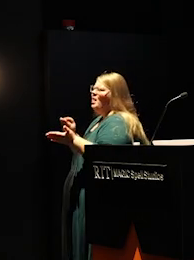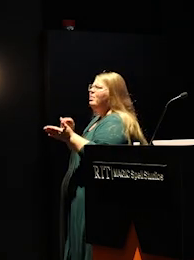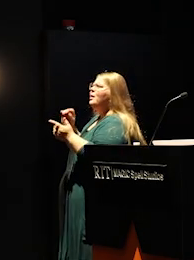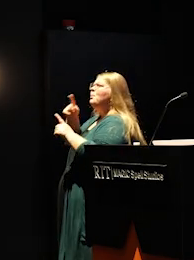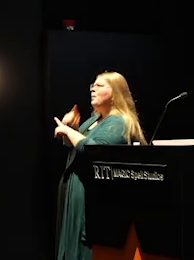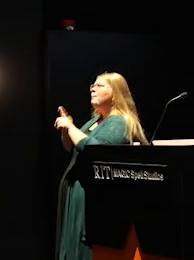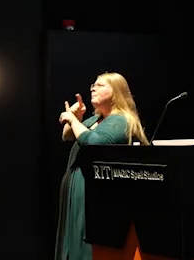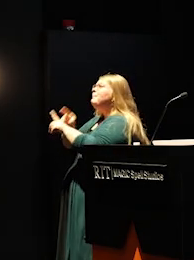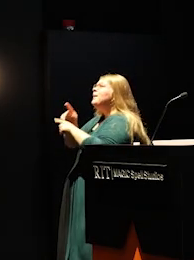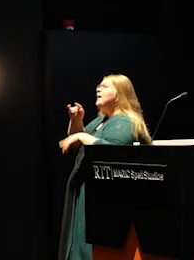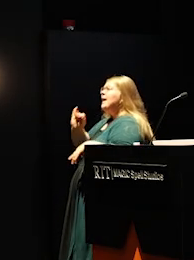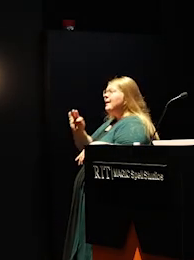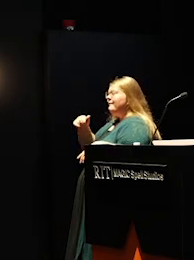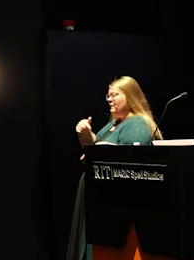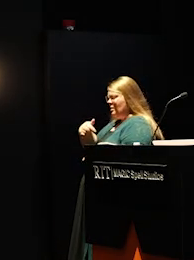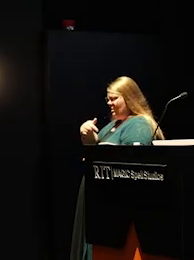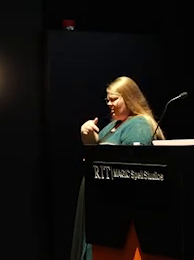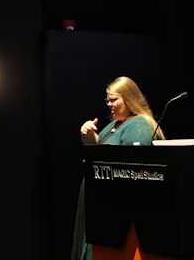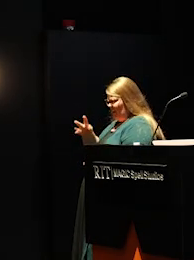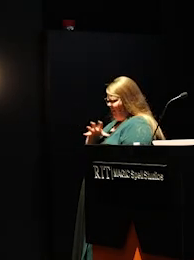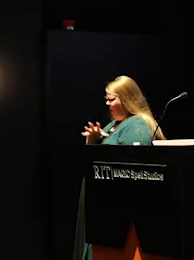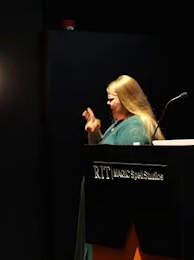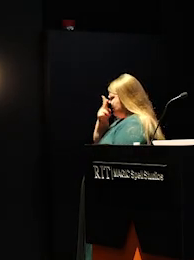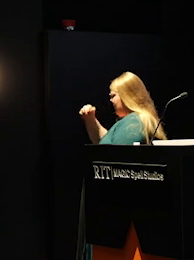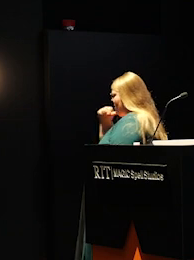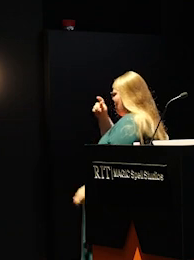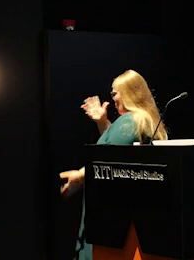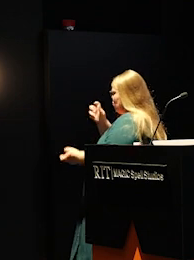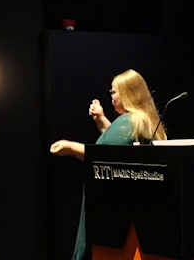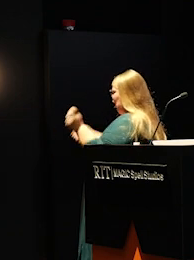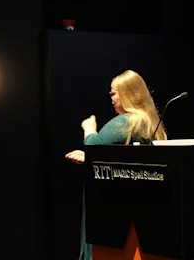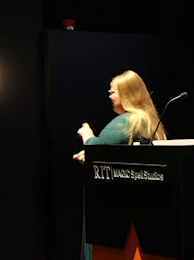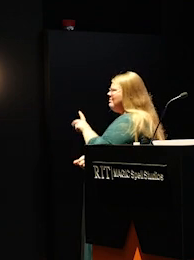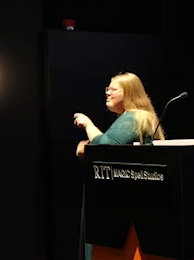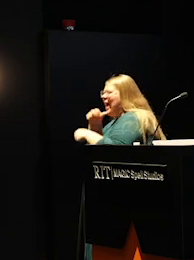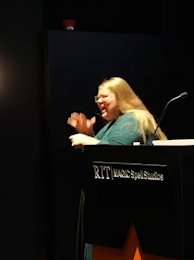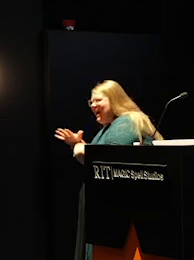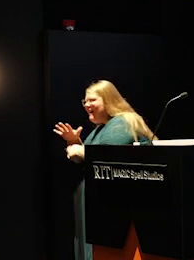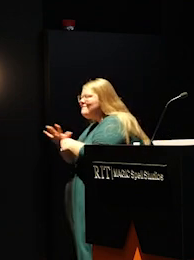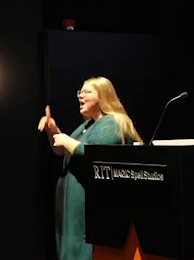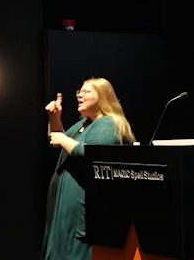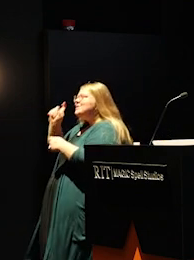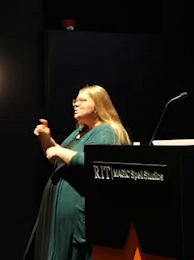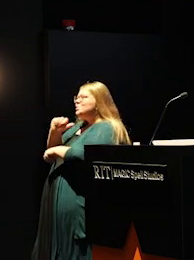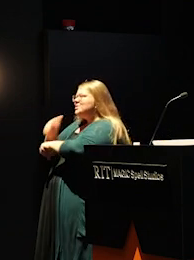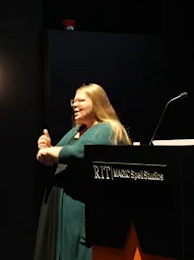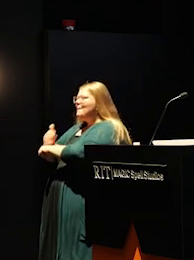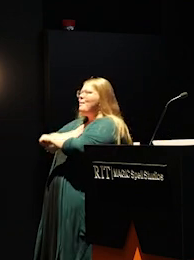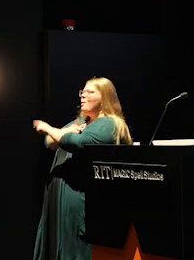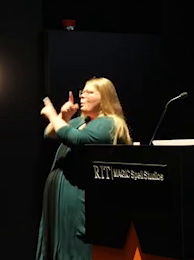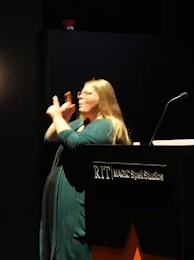a designer, to me, I don't know how to just make a bar into another bar. Like there's got to be something. There's got to be something that we're chasing. There's got to be a target. There's got to